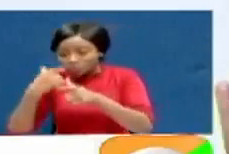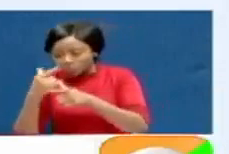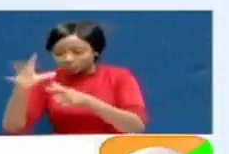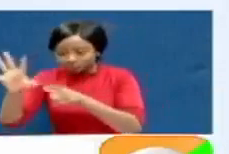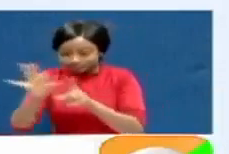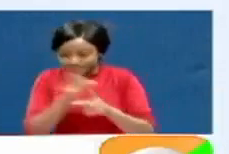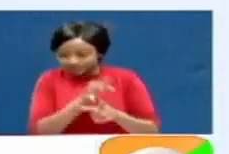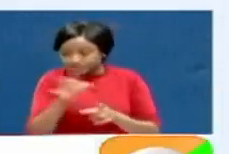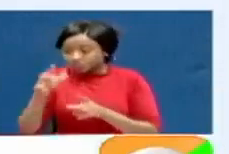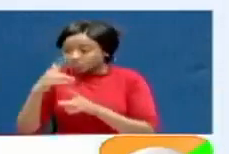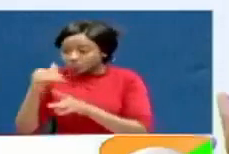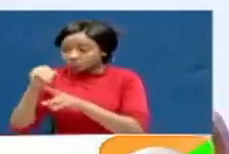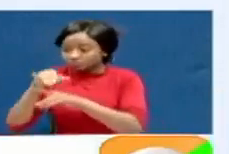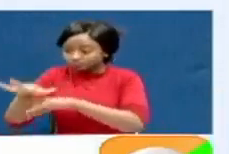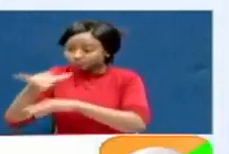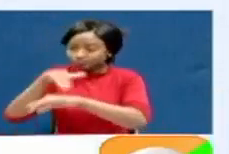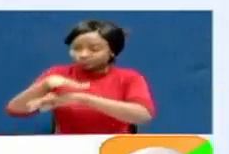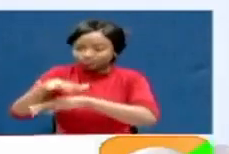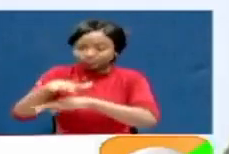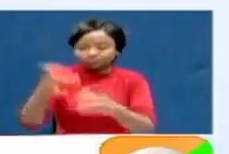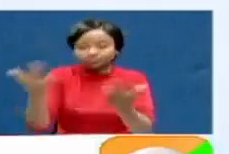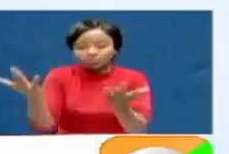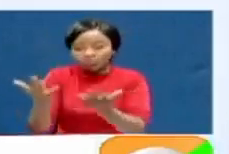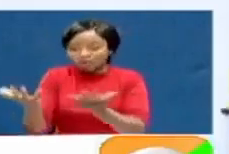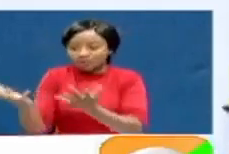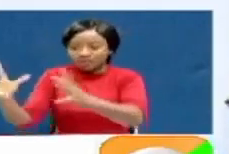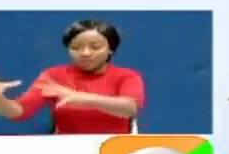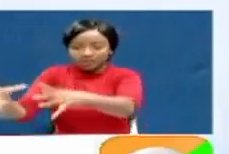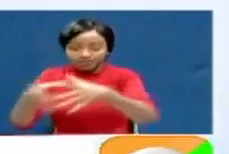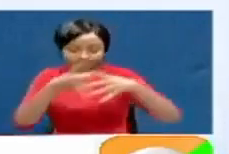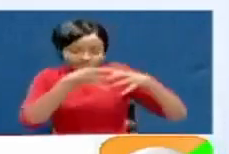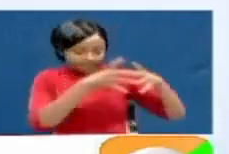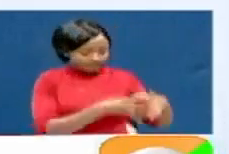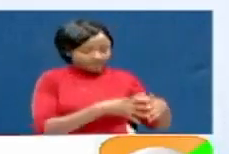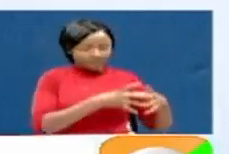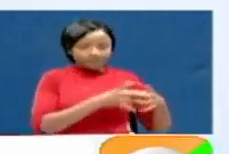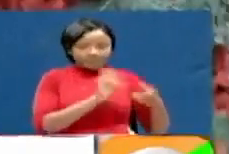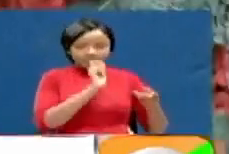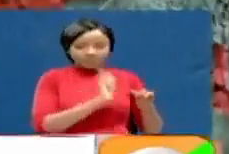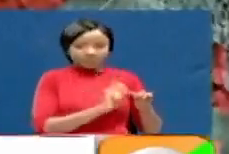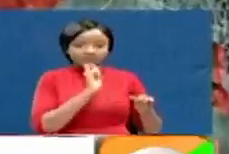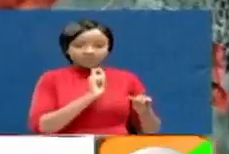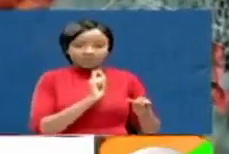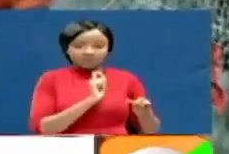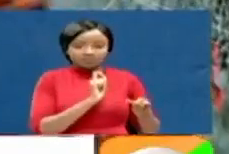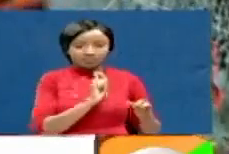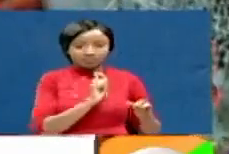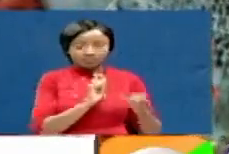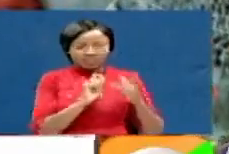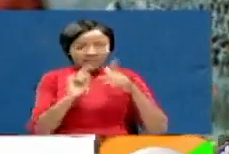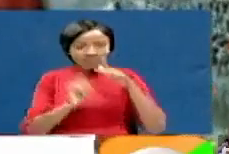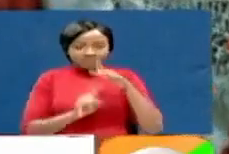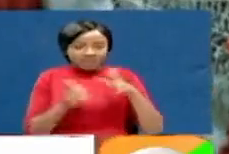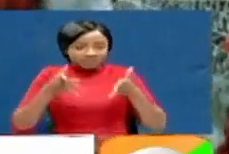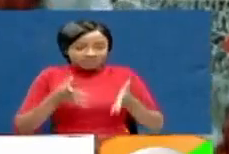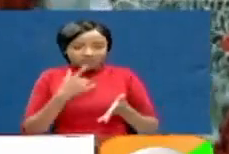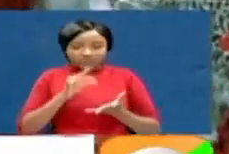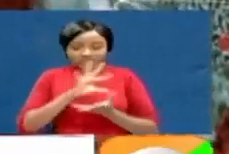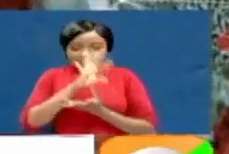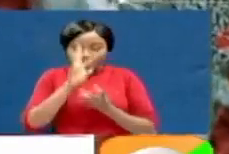an appropriate contact tracing process to be able to ensure that everybody is brought on board. The ministry says it has so far